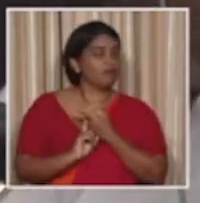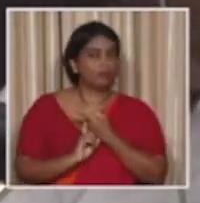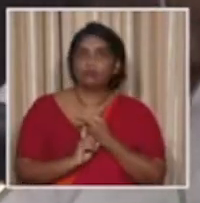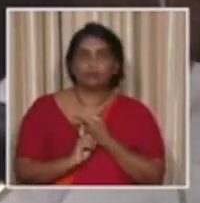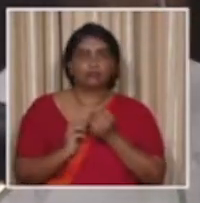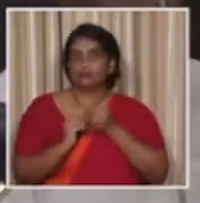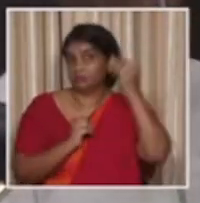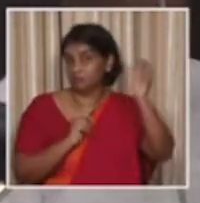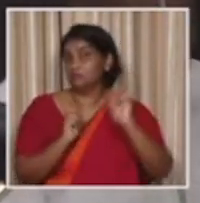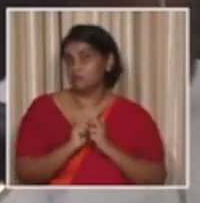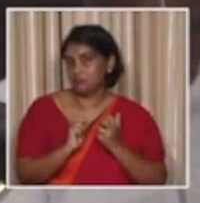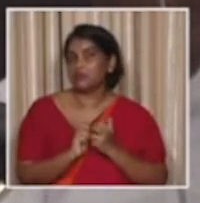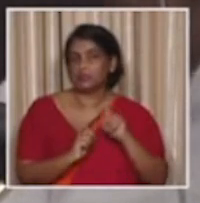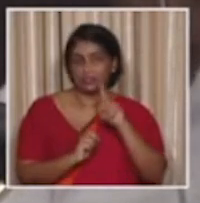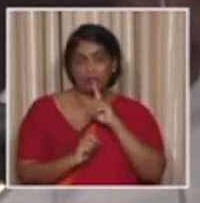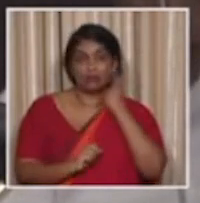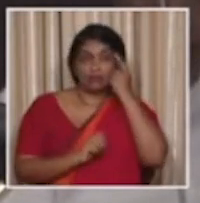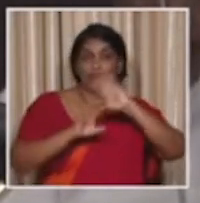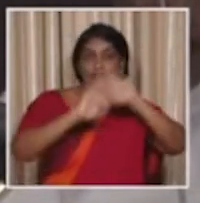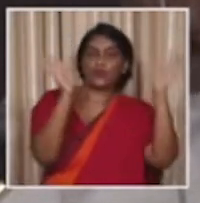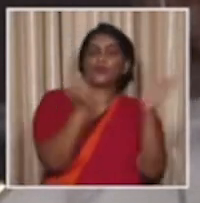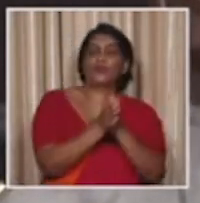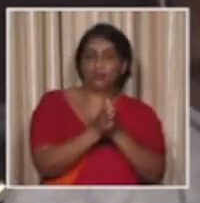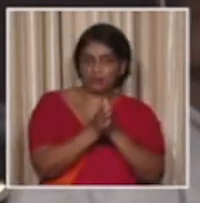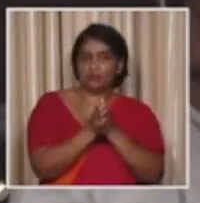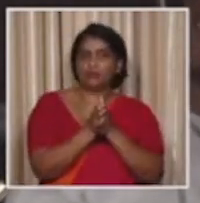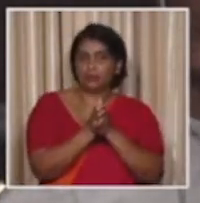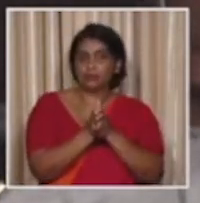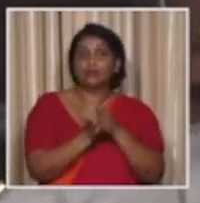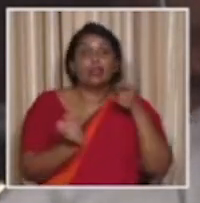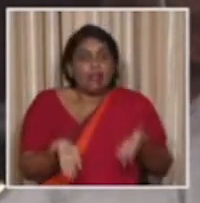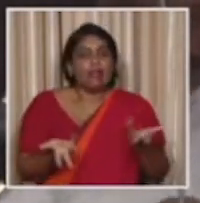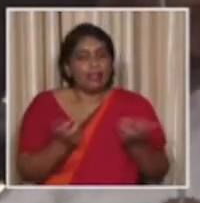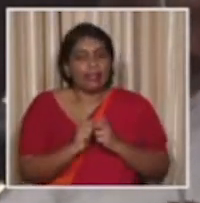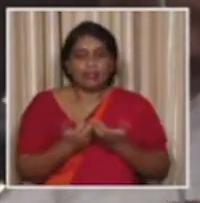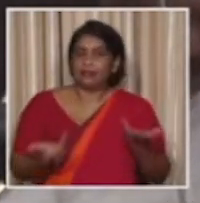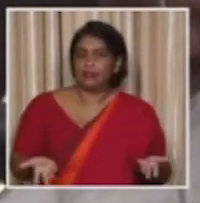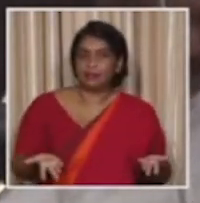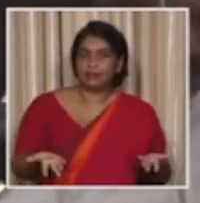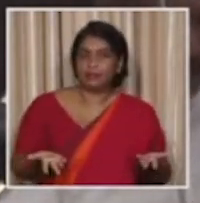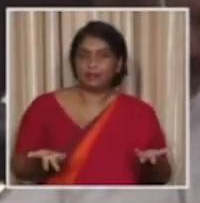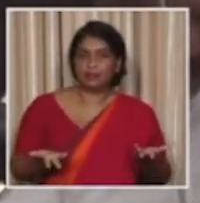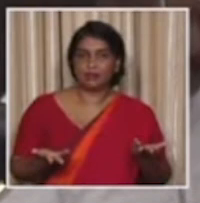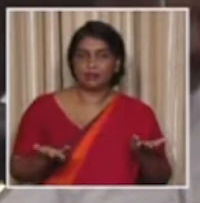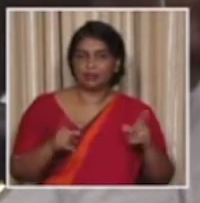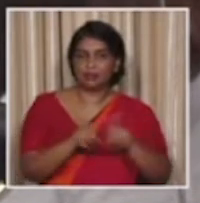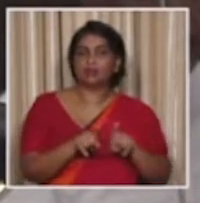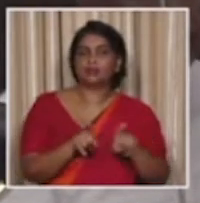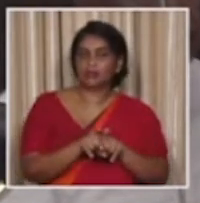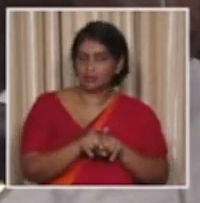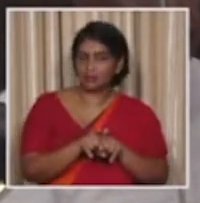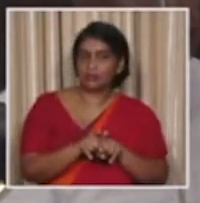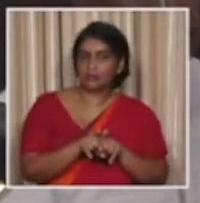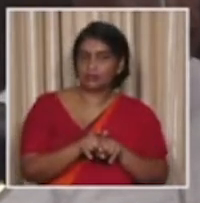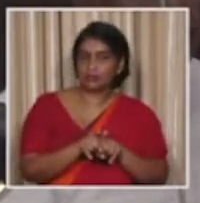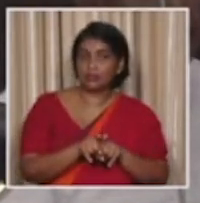wenna mekai kiyala viyatmakai okkomat ekak ekathu karala eka thamai une. It was an apocalyptic